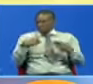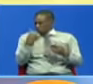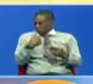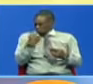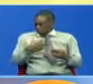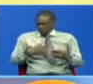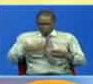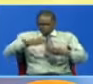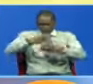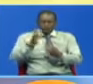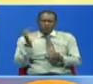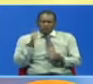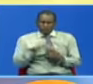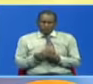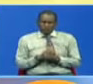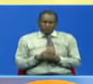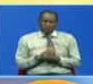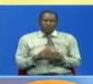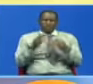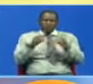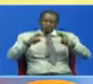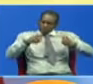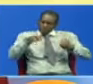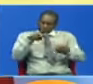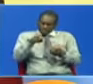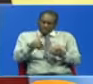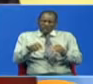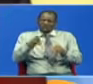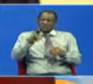tested. So if you look at it as a ratio,